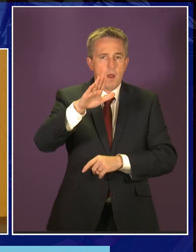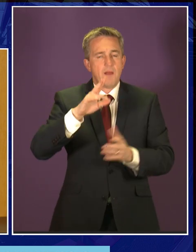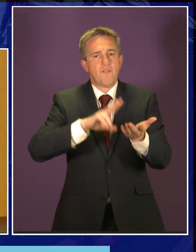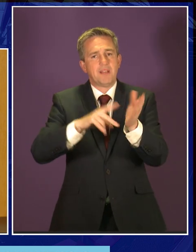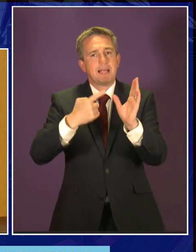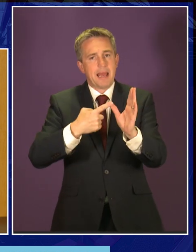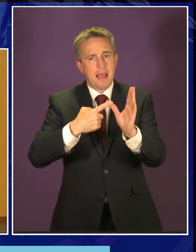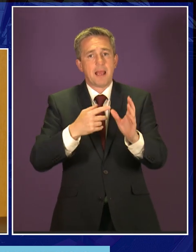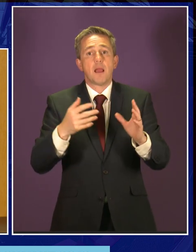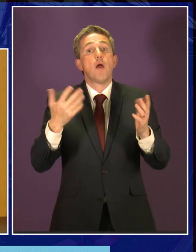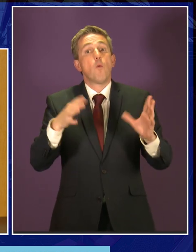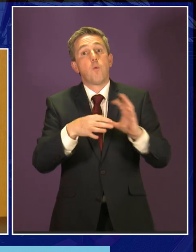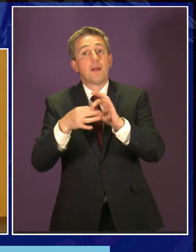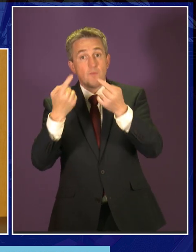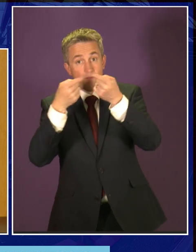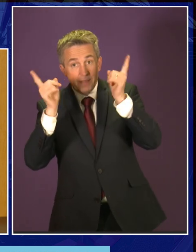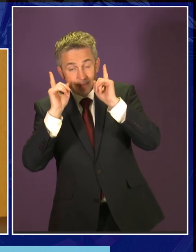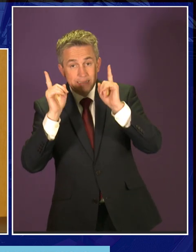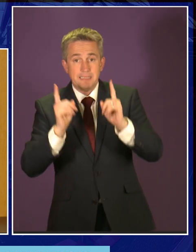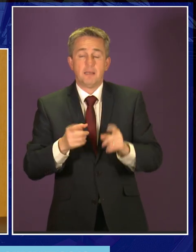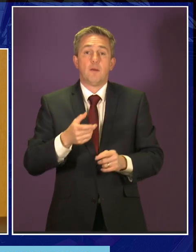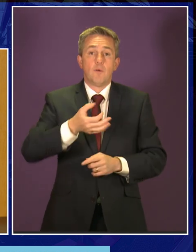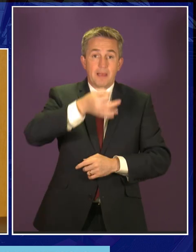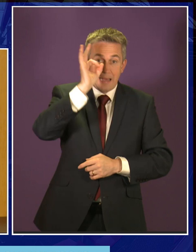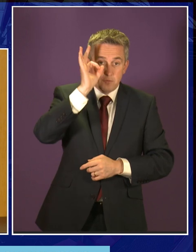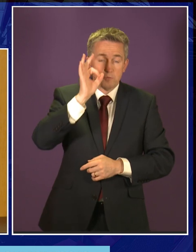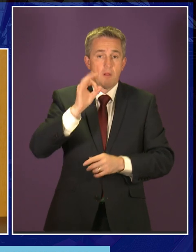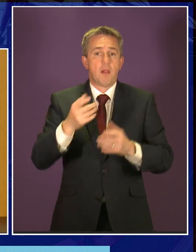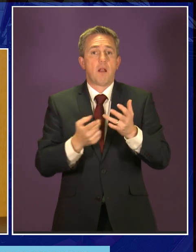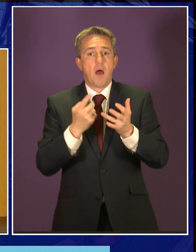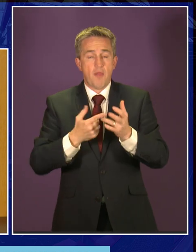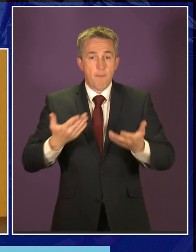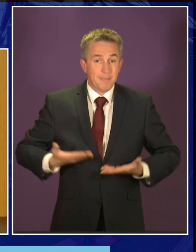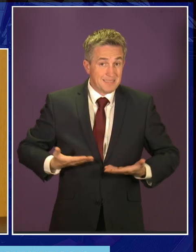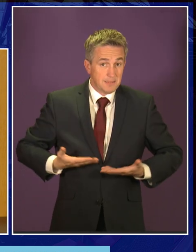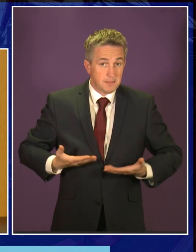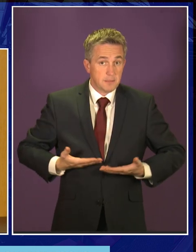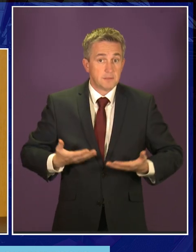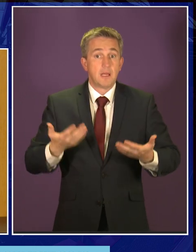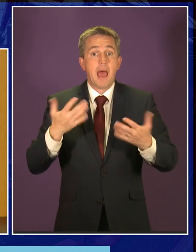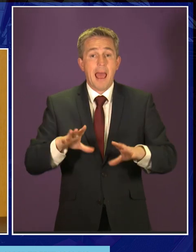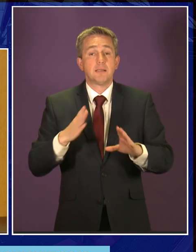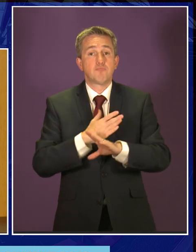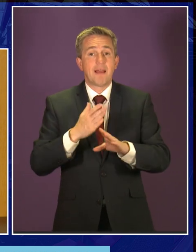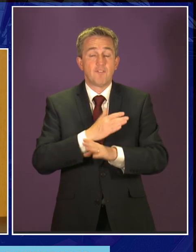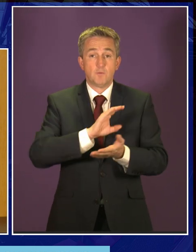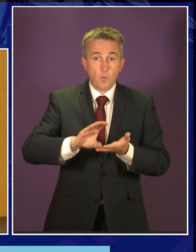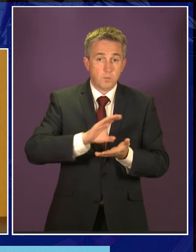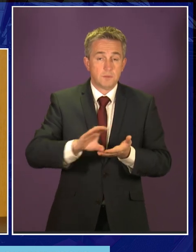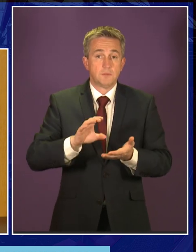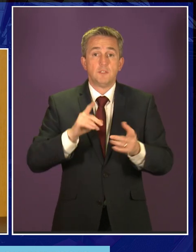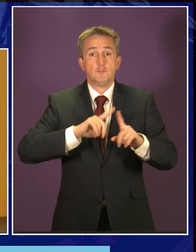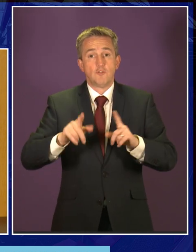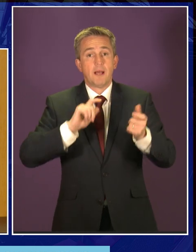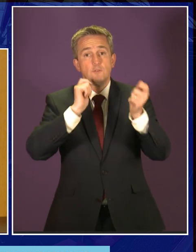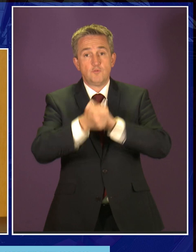innovative partnership with universities, with city authorities, with enterprise agencies, businesses and donors to change a